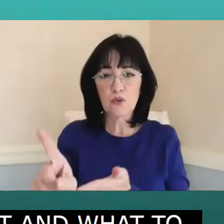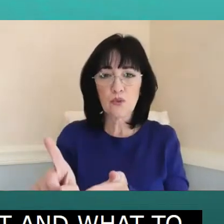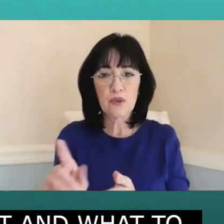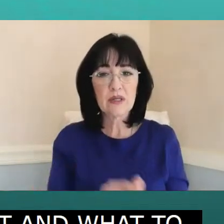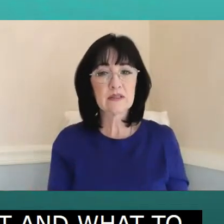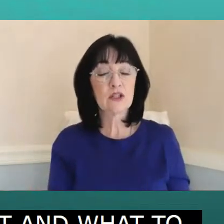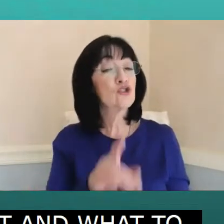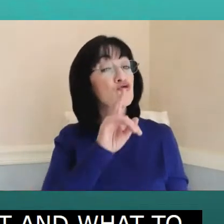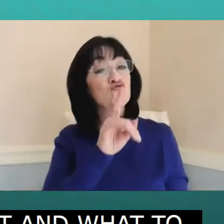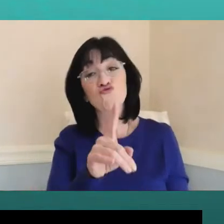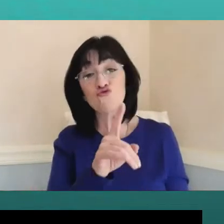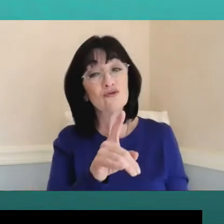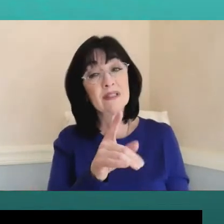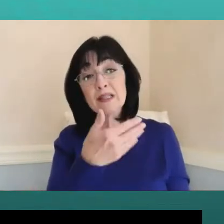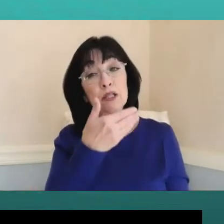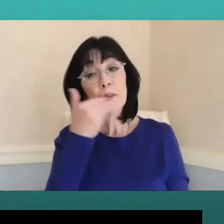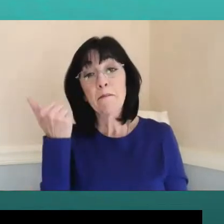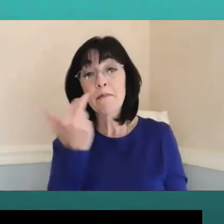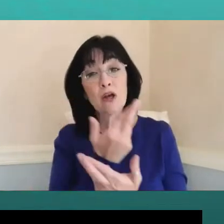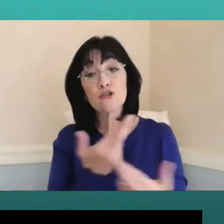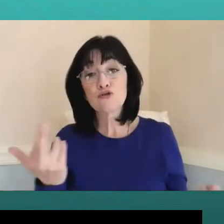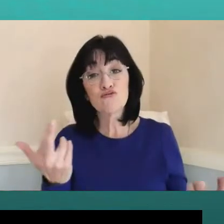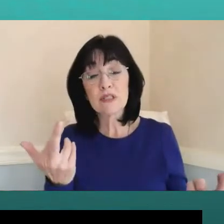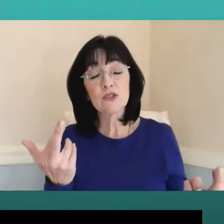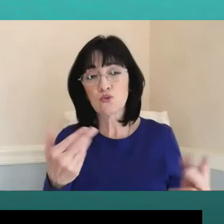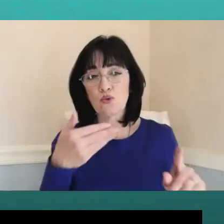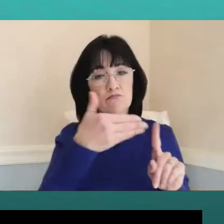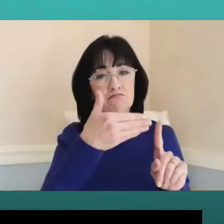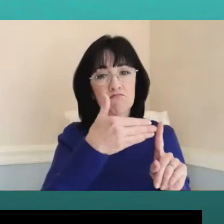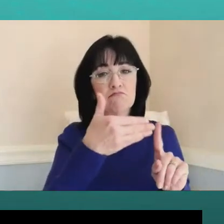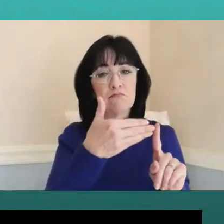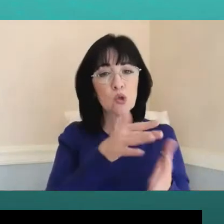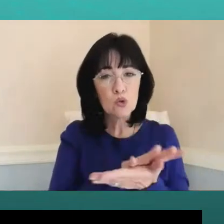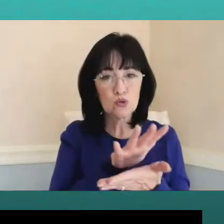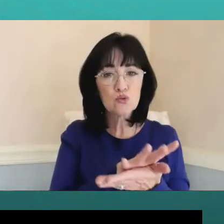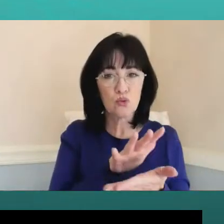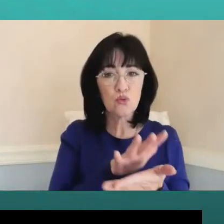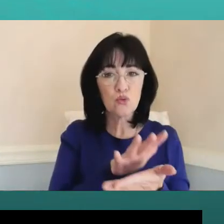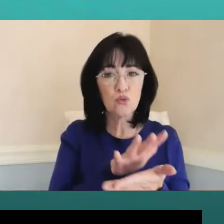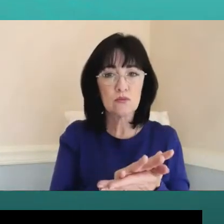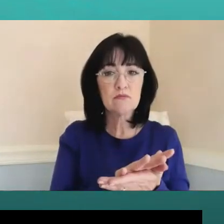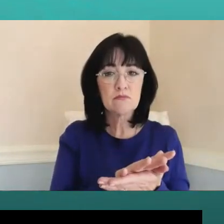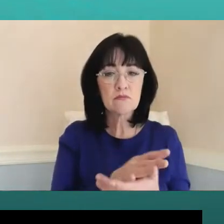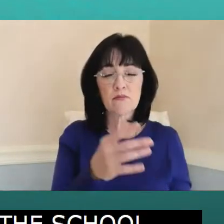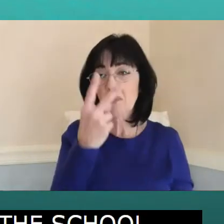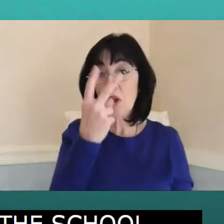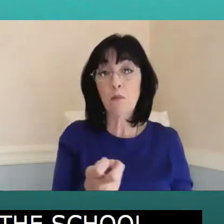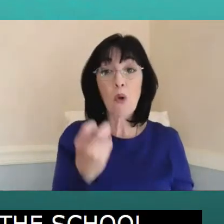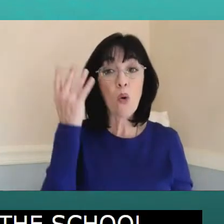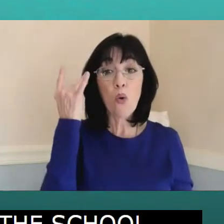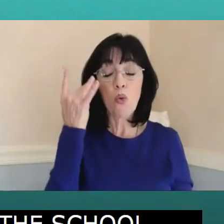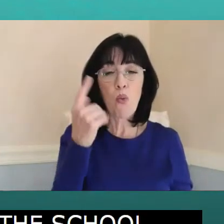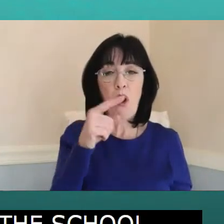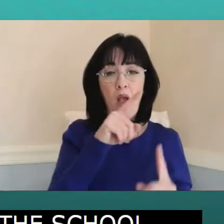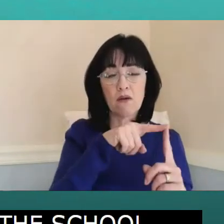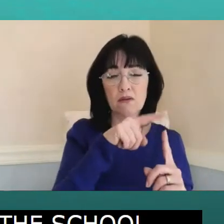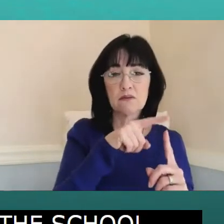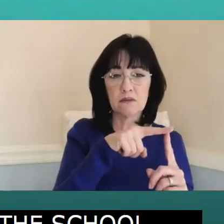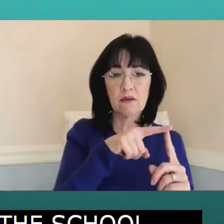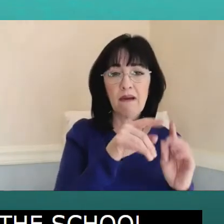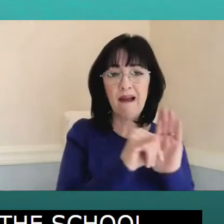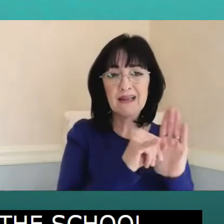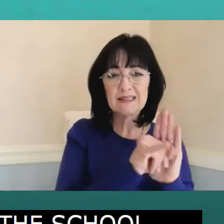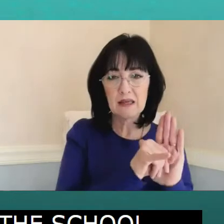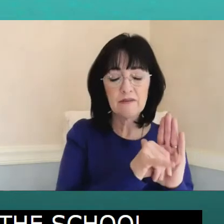of contact is going to be the school, both for identification for various programs or the high dosage